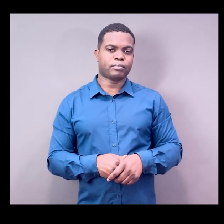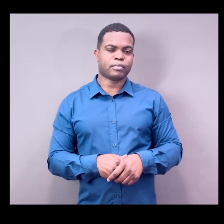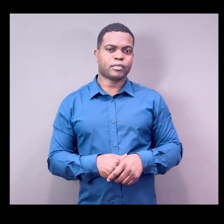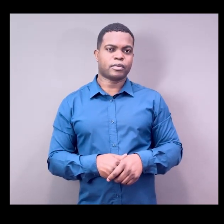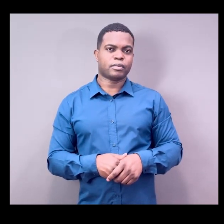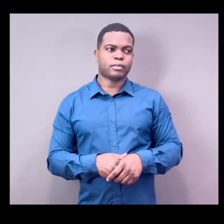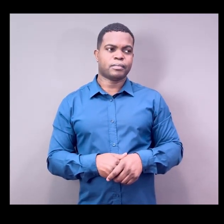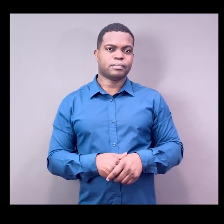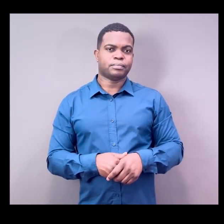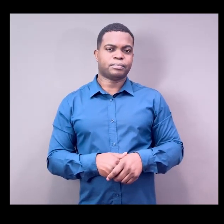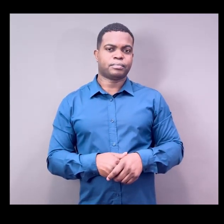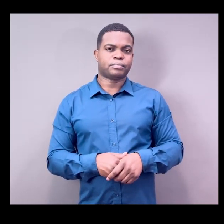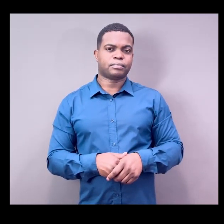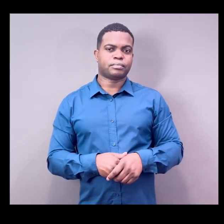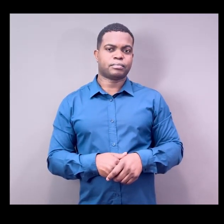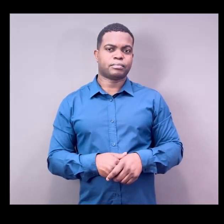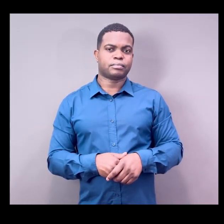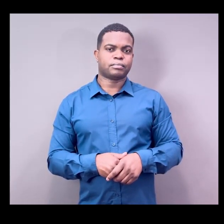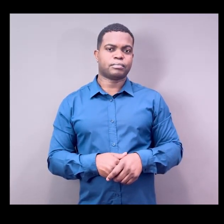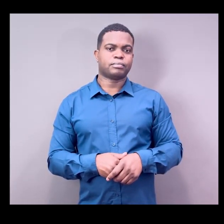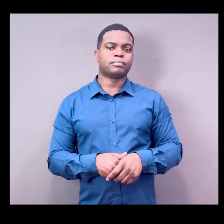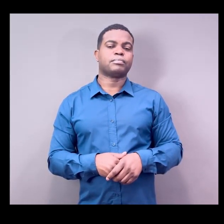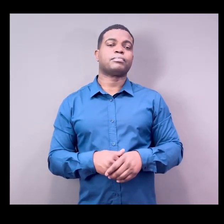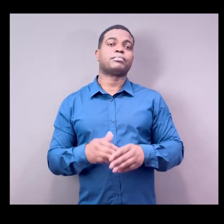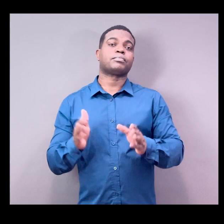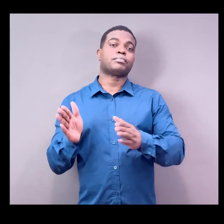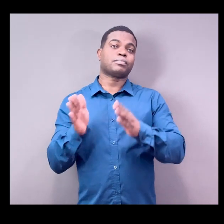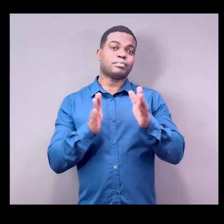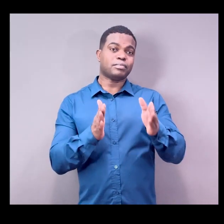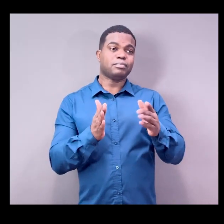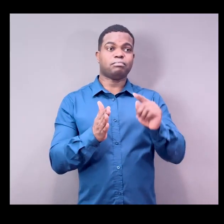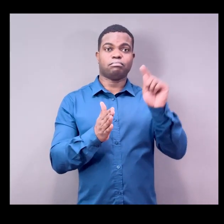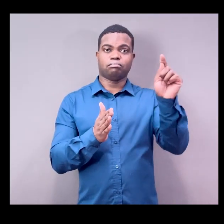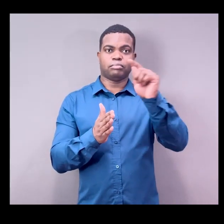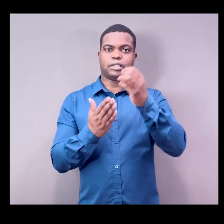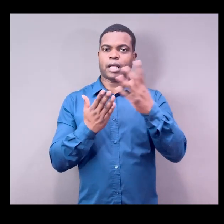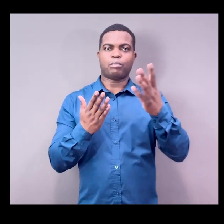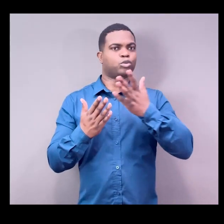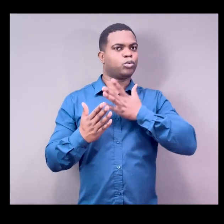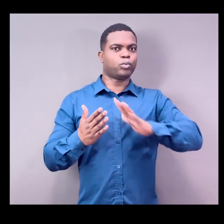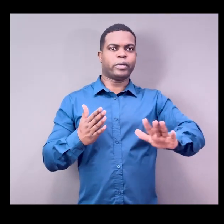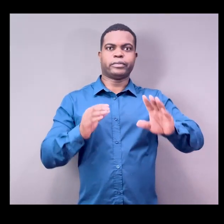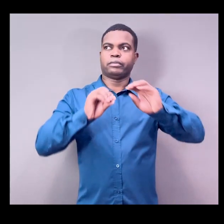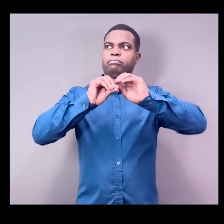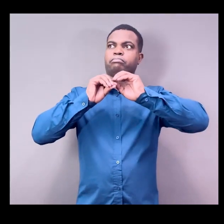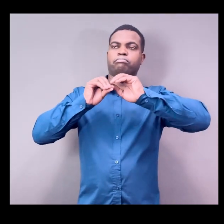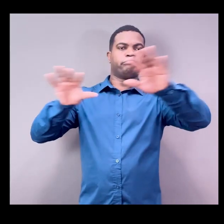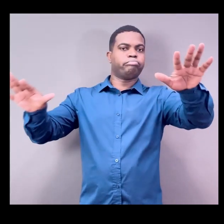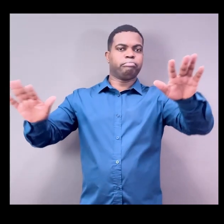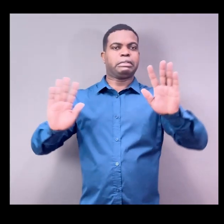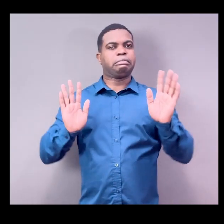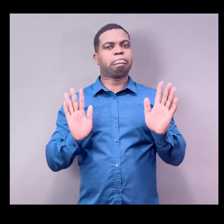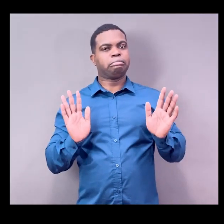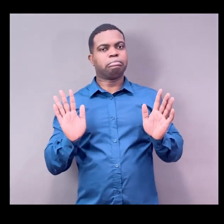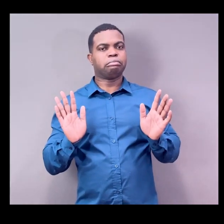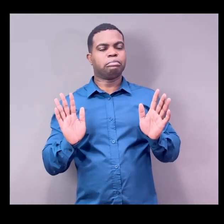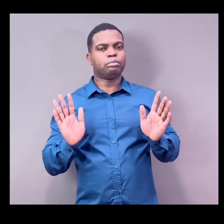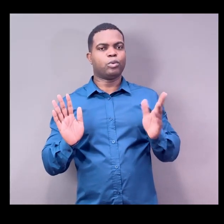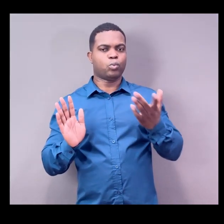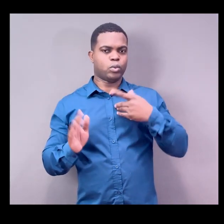is my picture, this is I agree that it should be used for media purposes and all that. So somebody